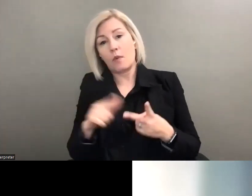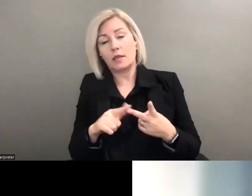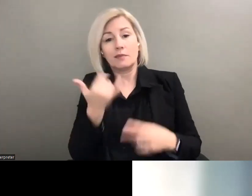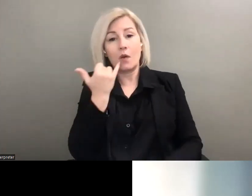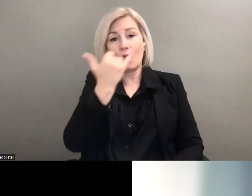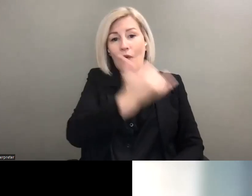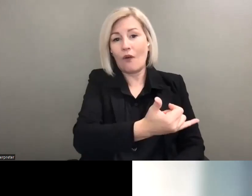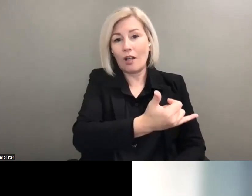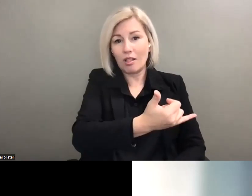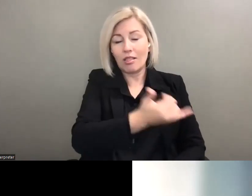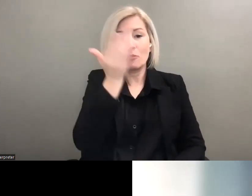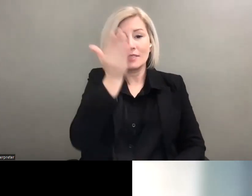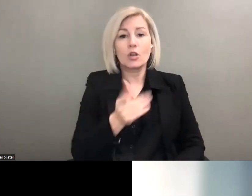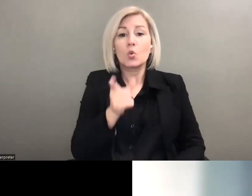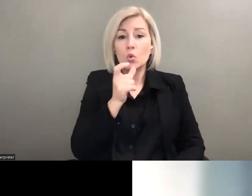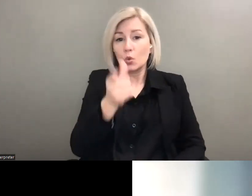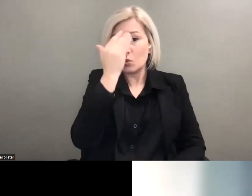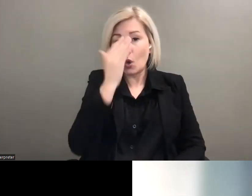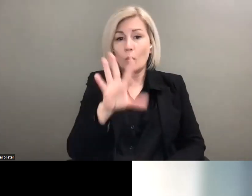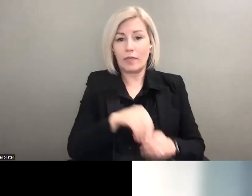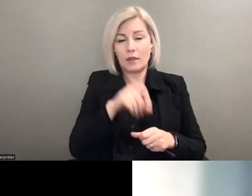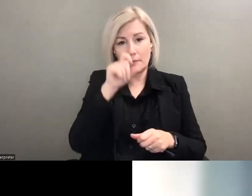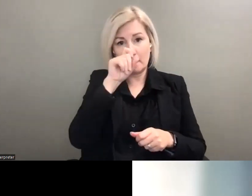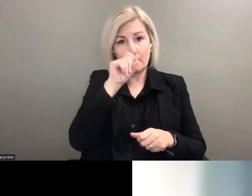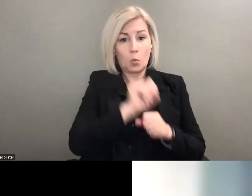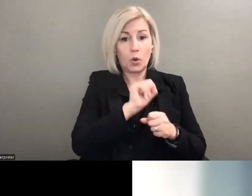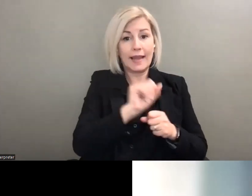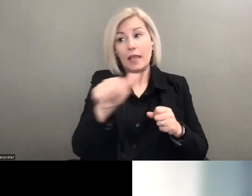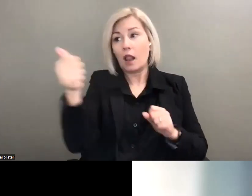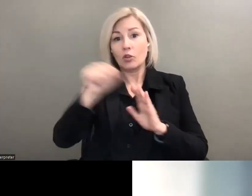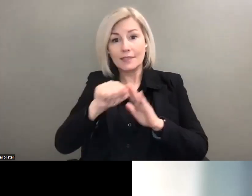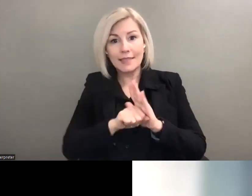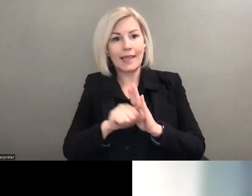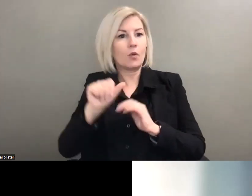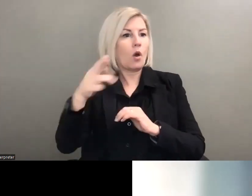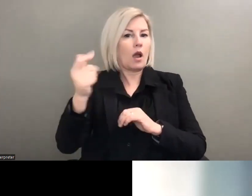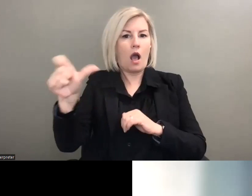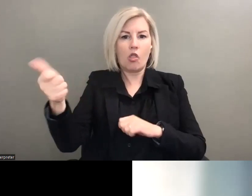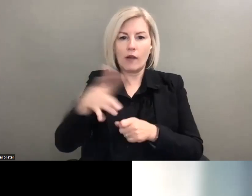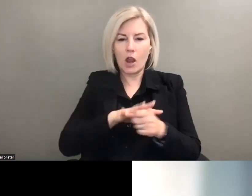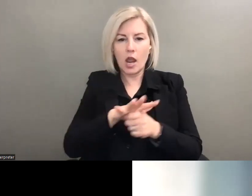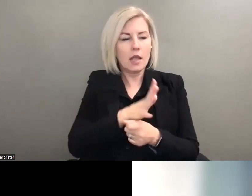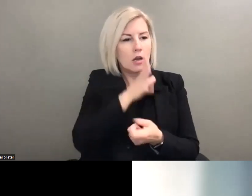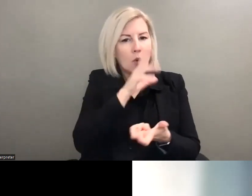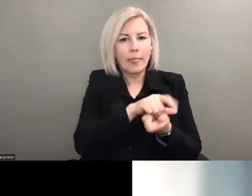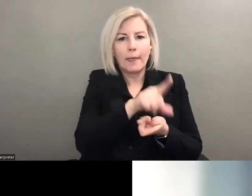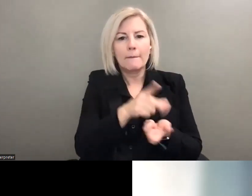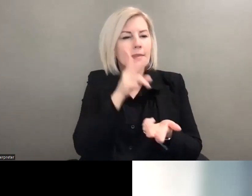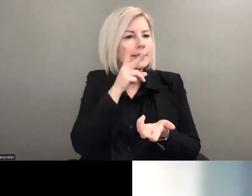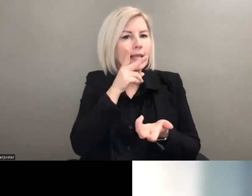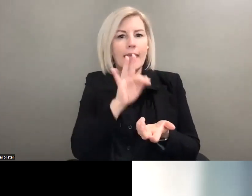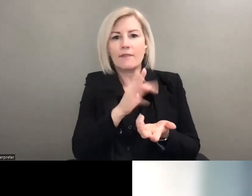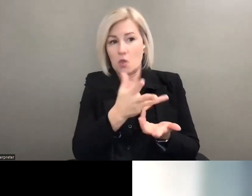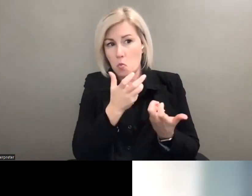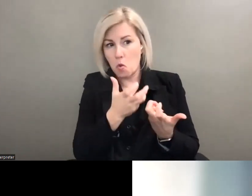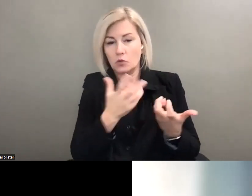presenter who you may know within working in another state or jurisdiction and talk to them about whether they would like